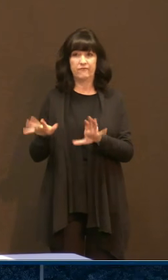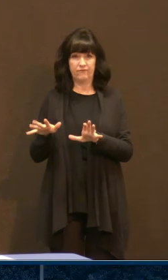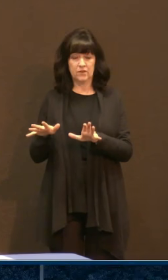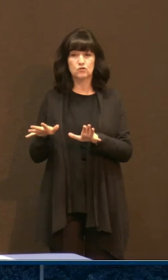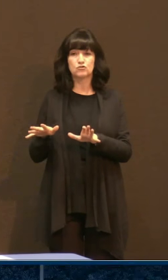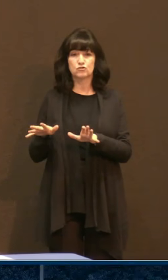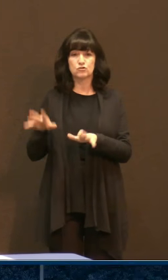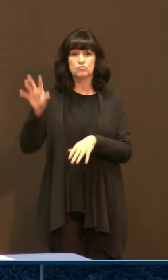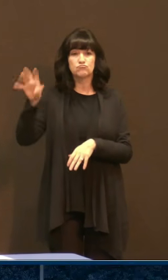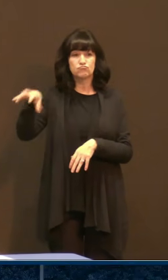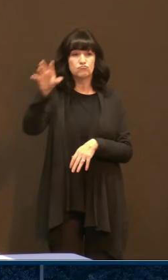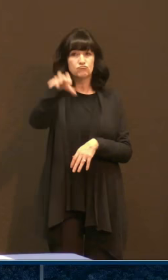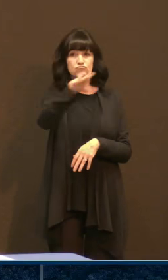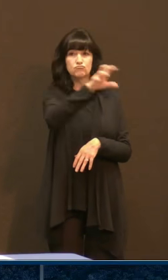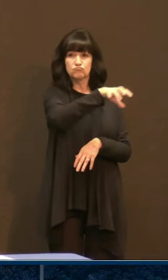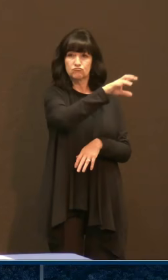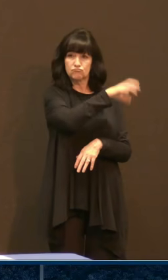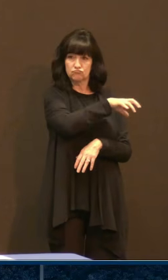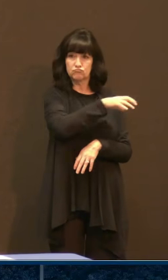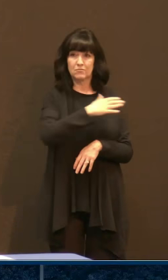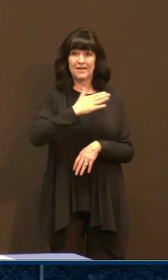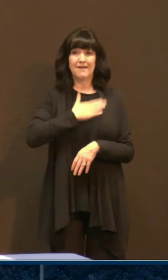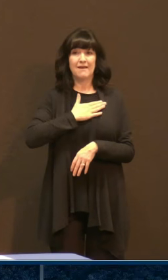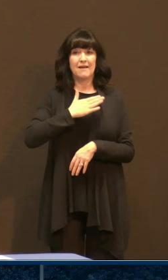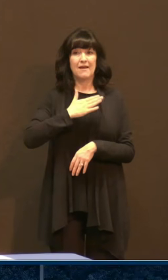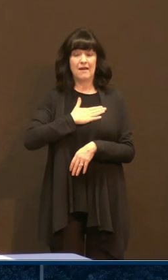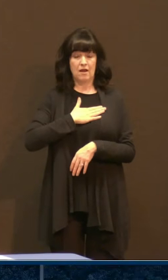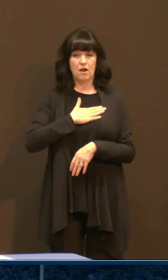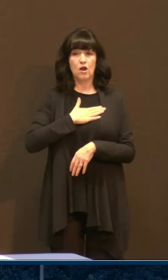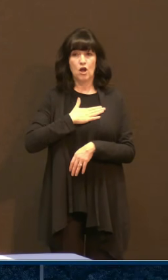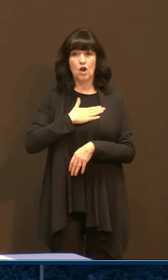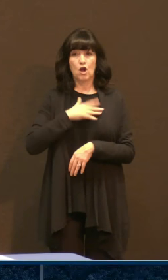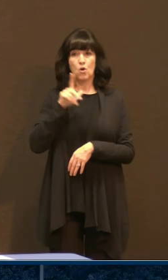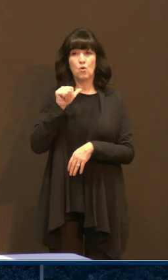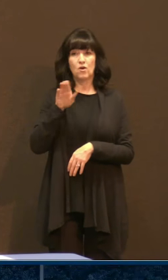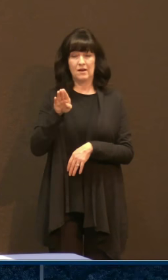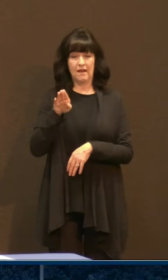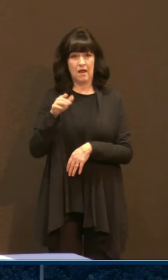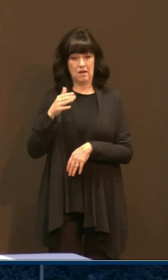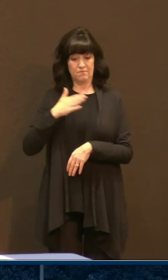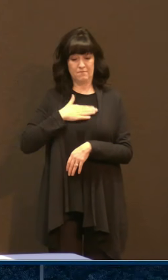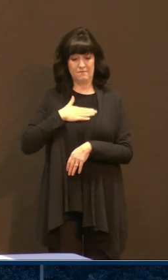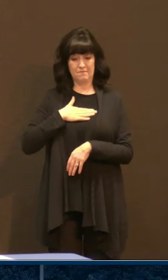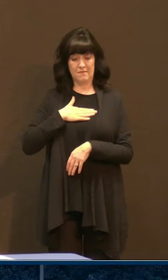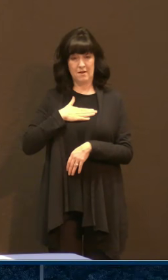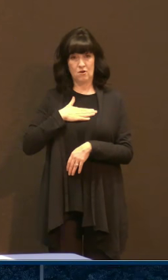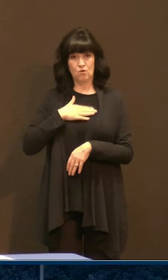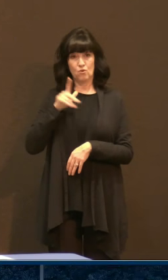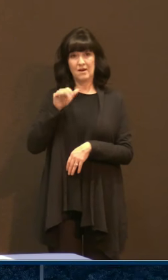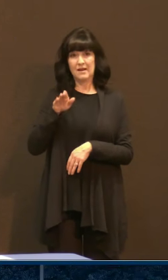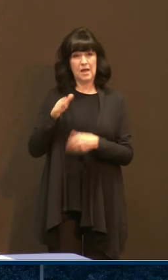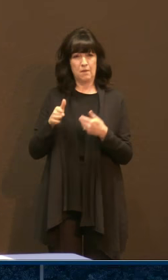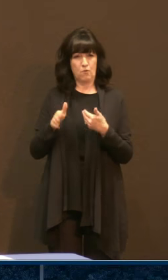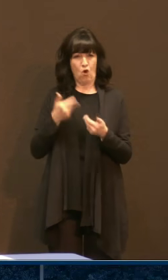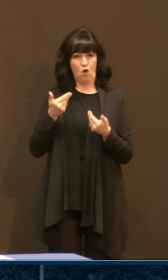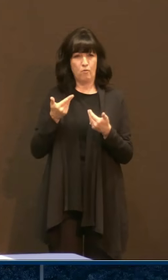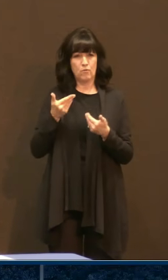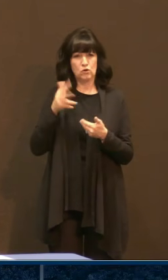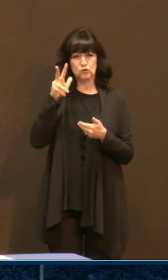In our own public health laboratory, we have performed almost 3,000 tests at this point,